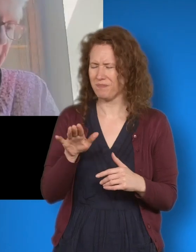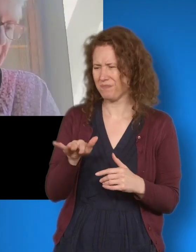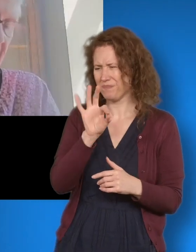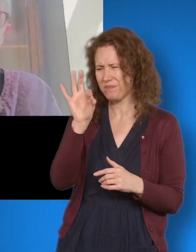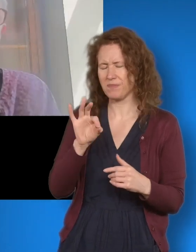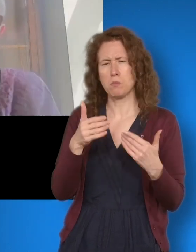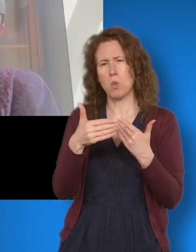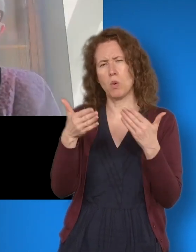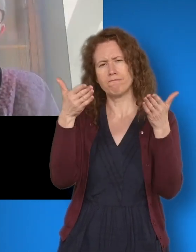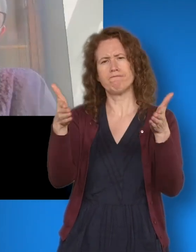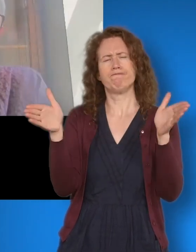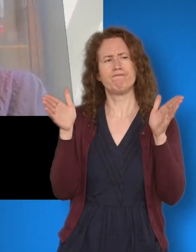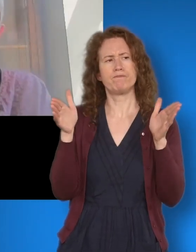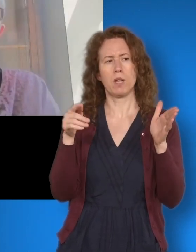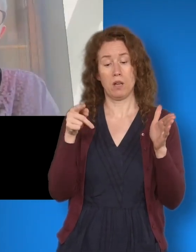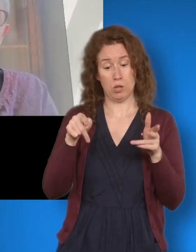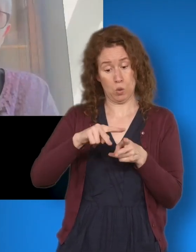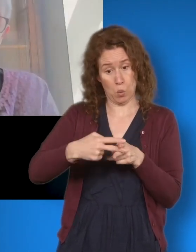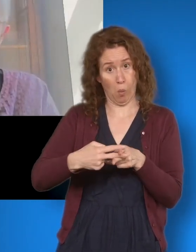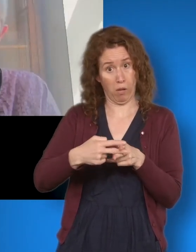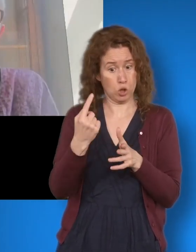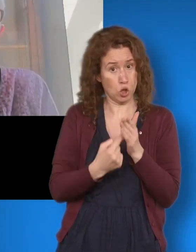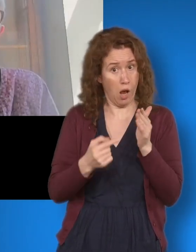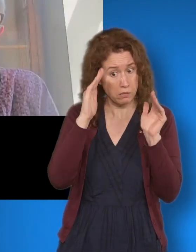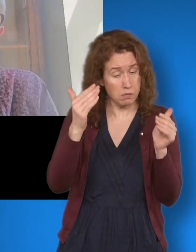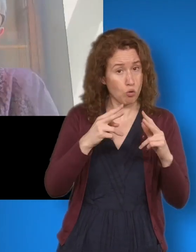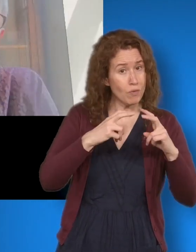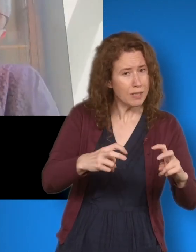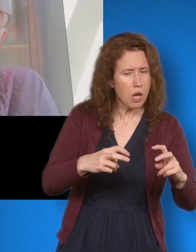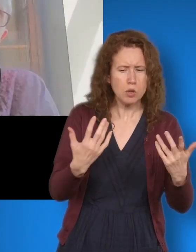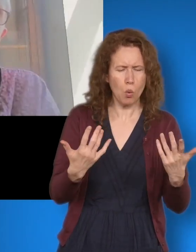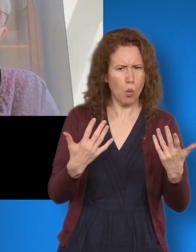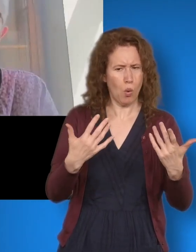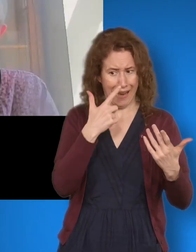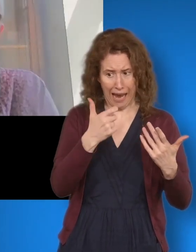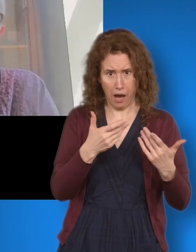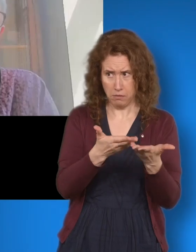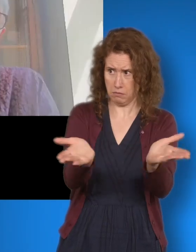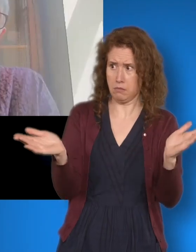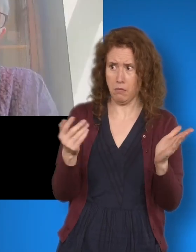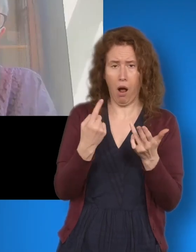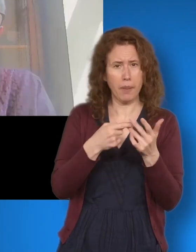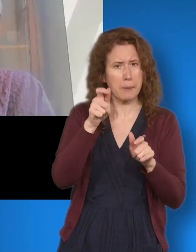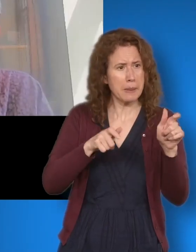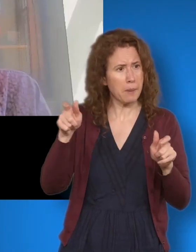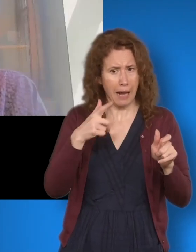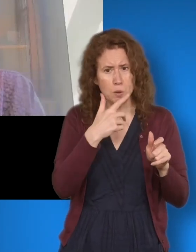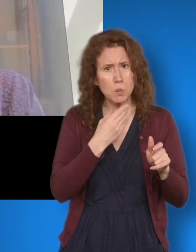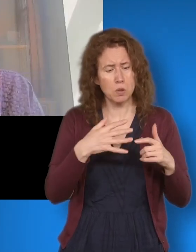more generally about, are these tools just for researchers or how can they be opened up to practitioners more generally? It's a very good